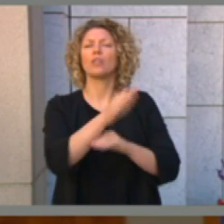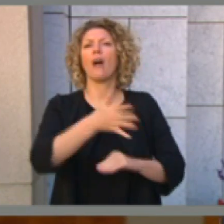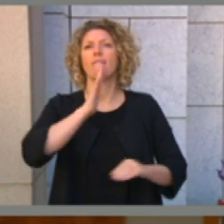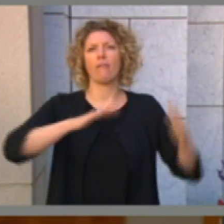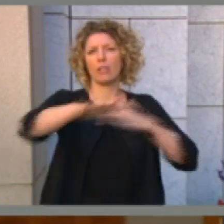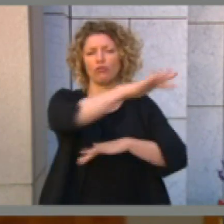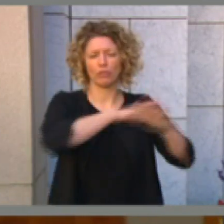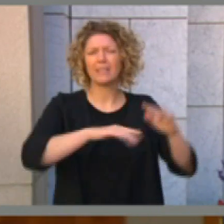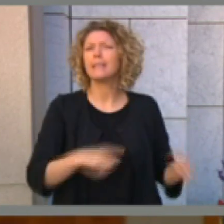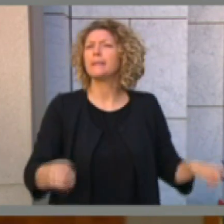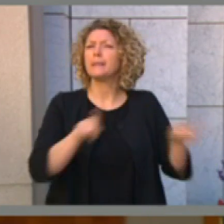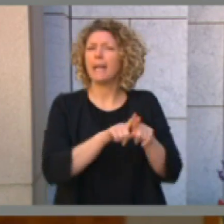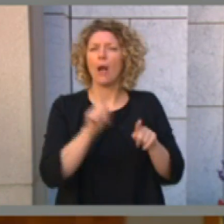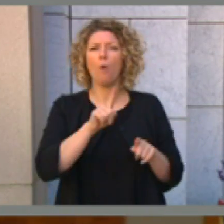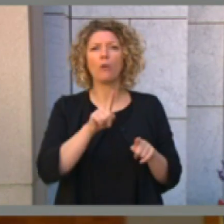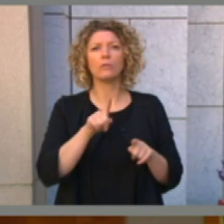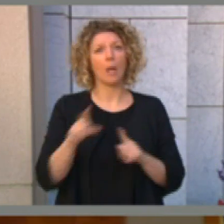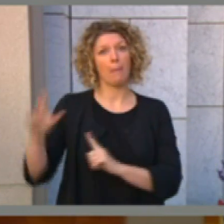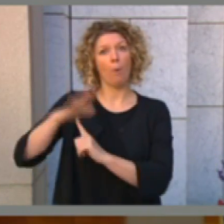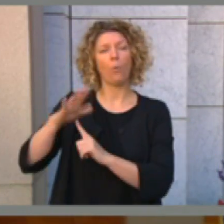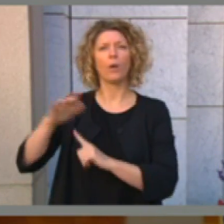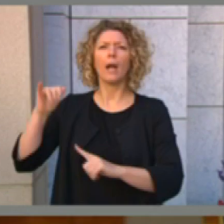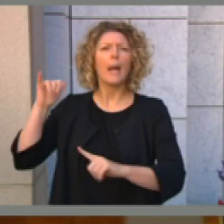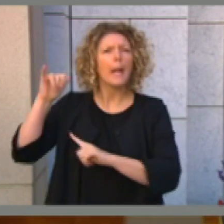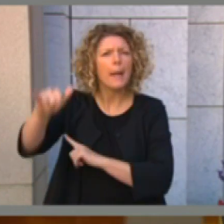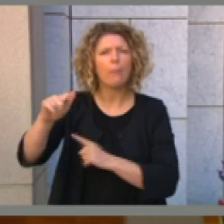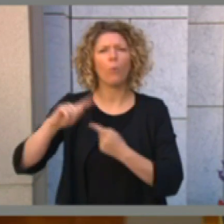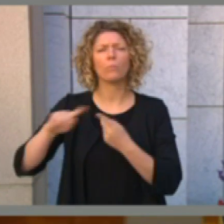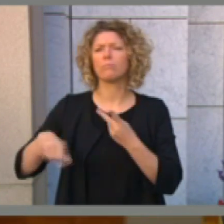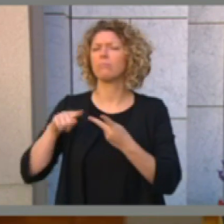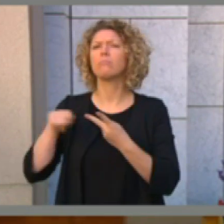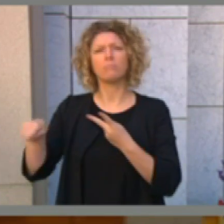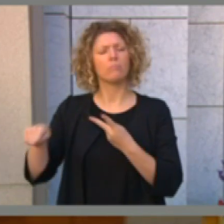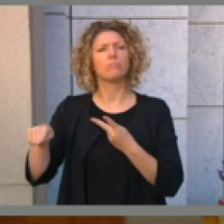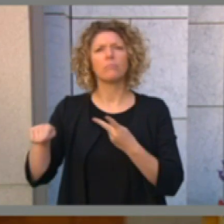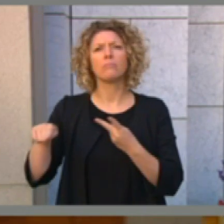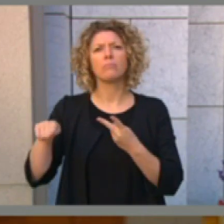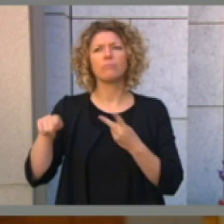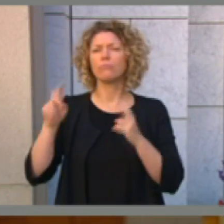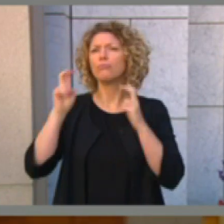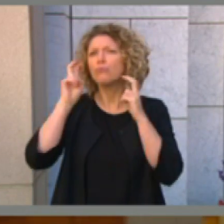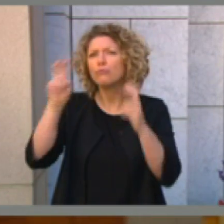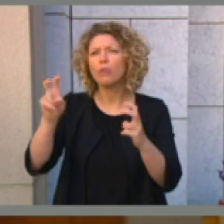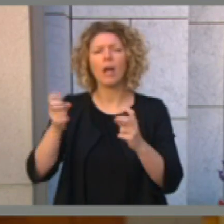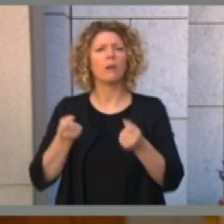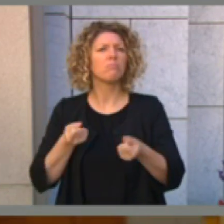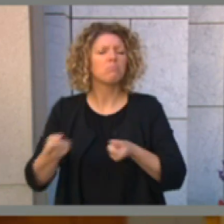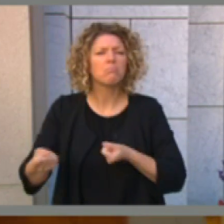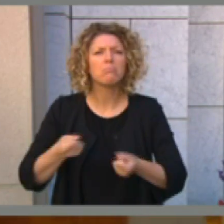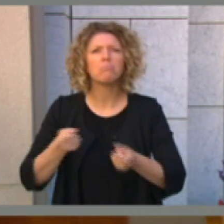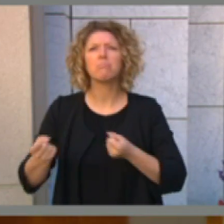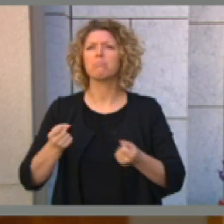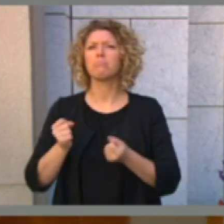airport, public transportation, which includes public transportation facilities such as stations, platforms,